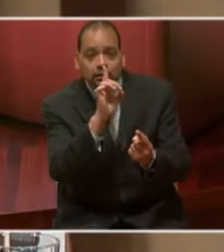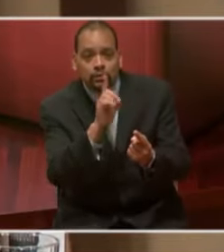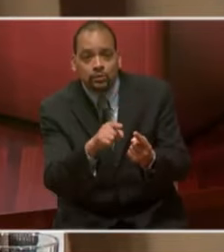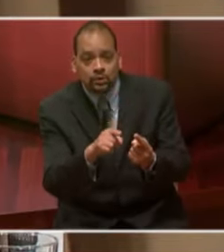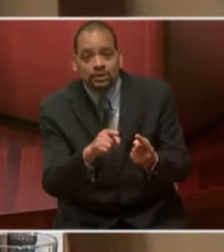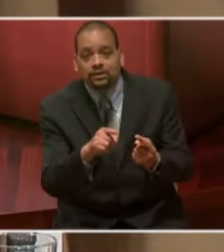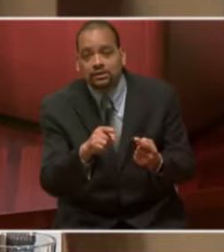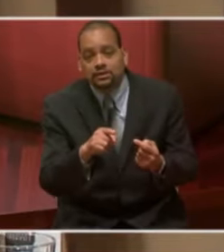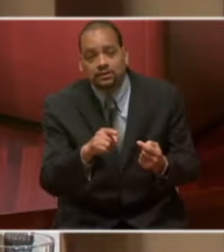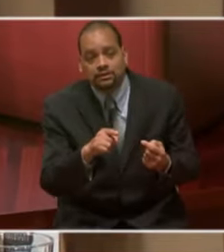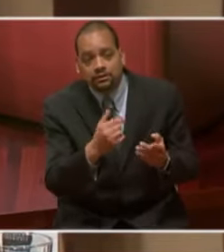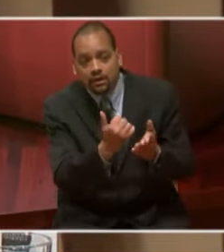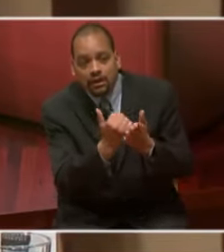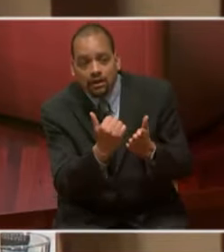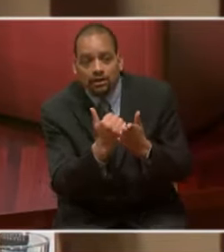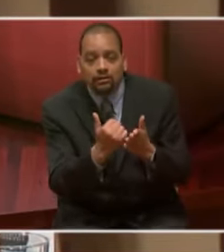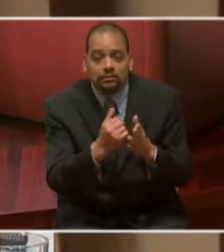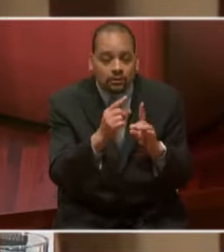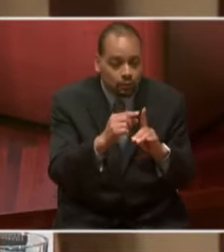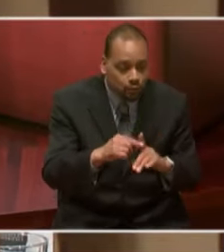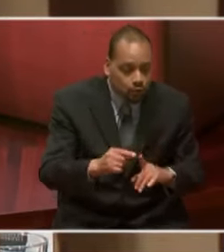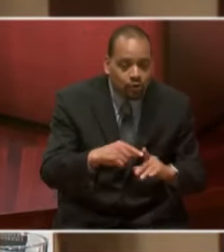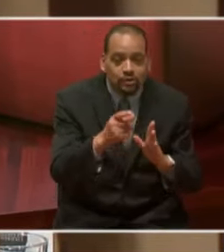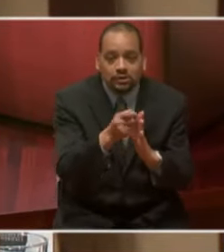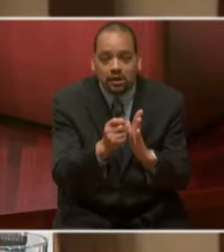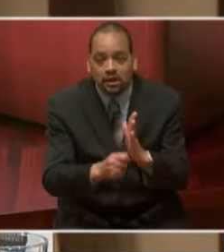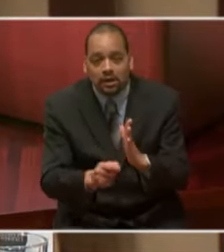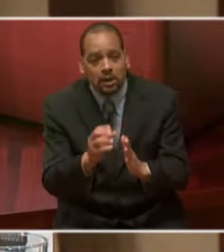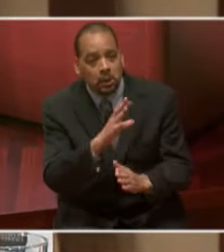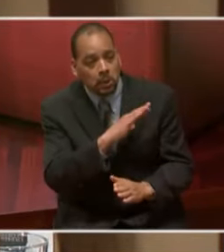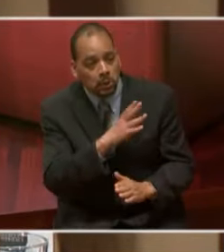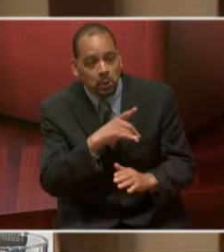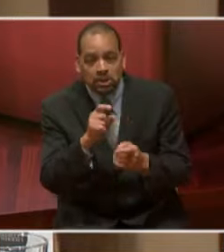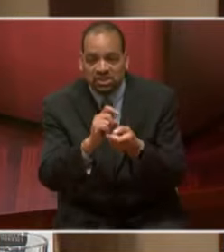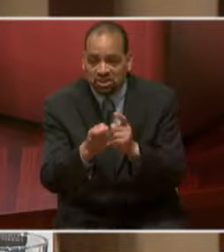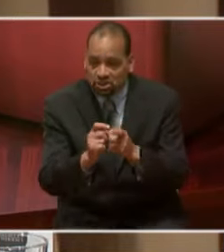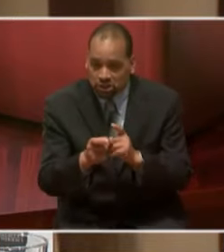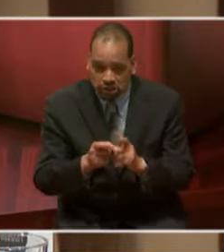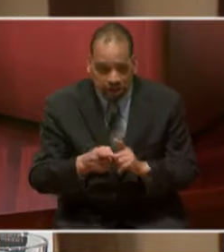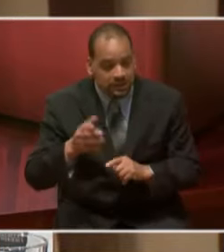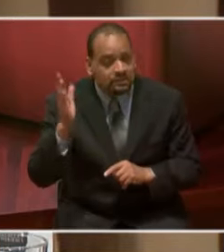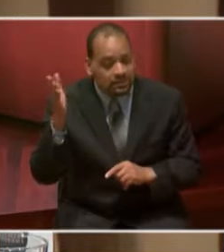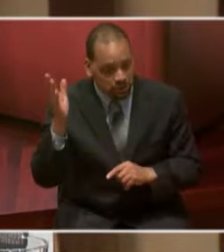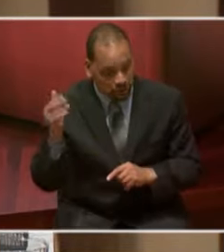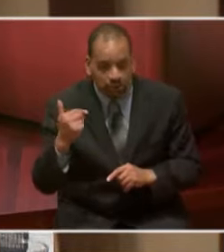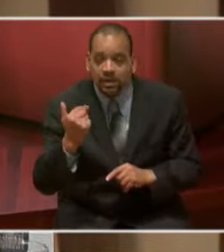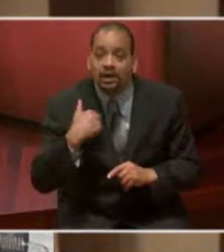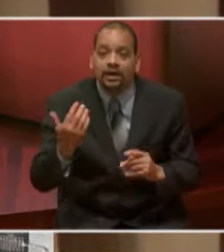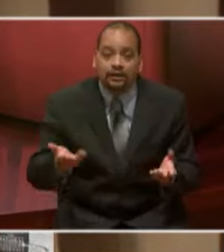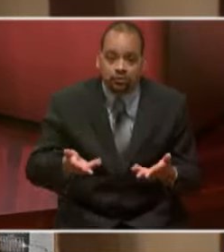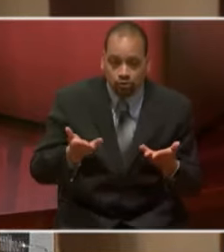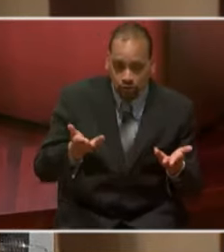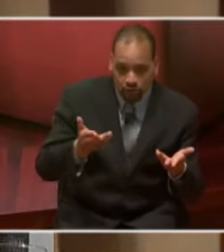him. So in March of 1958, by this time I'm 18 years old, I boarded a Greyhound bus,